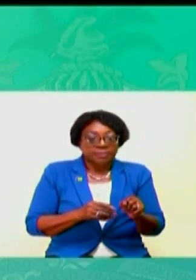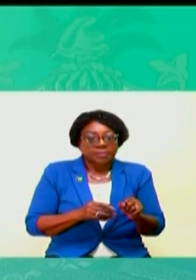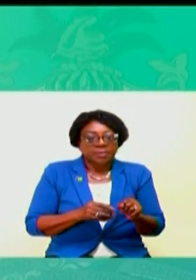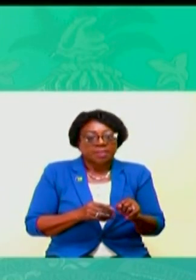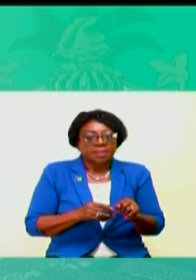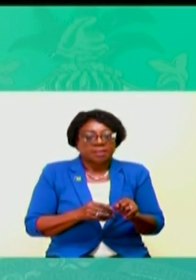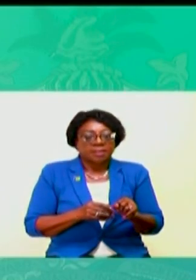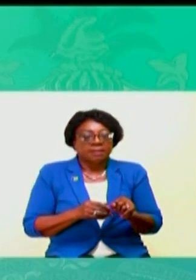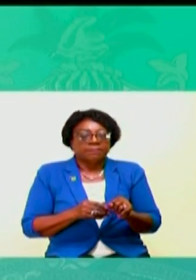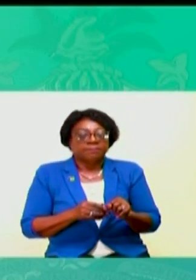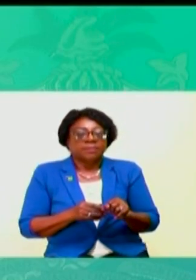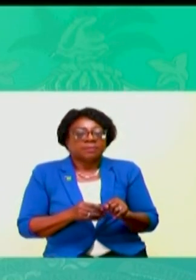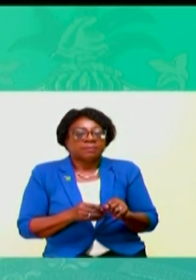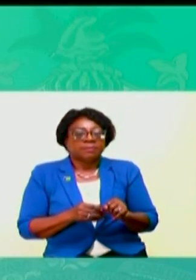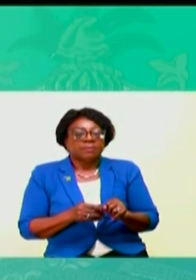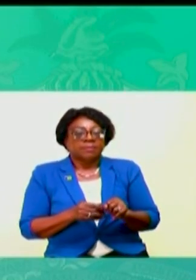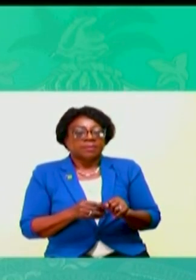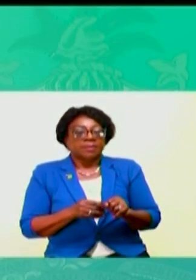for these investors to hear.